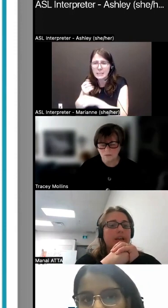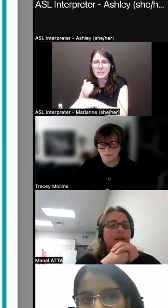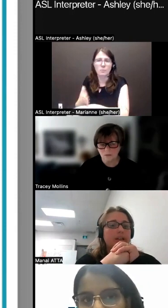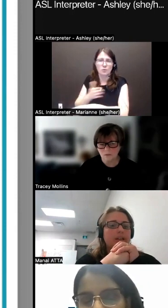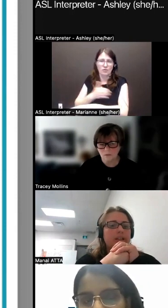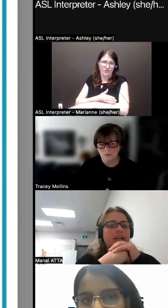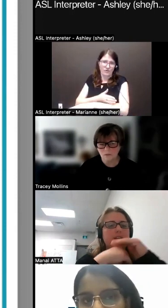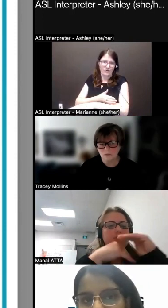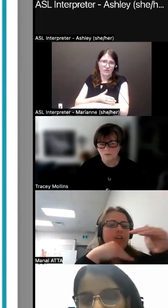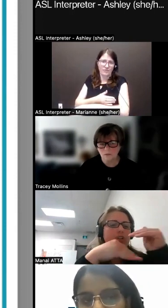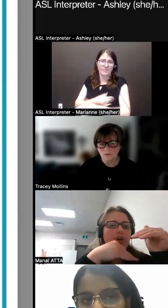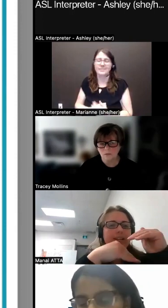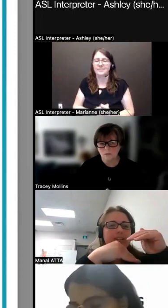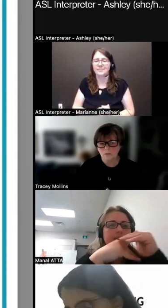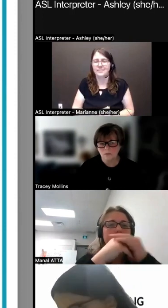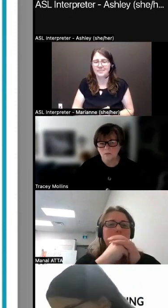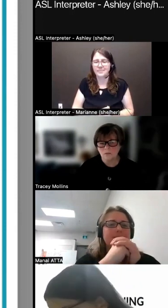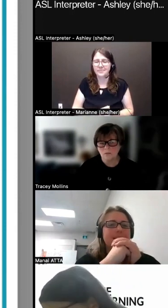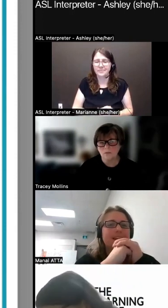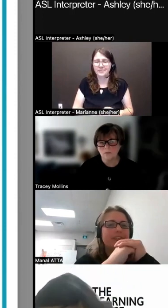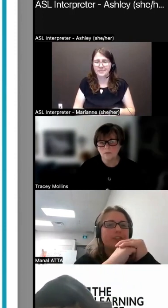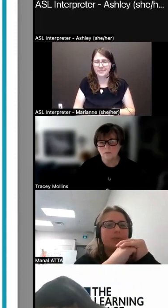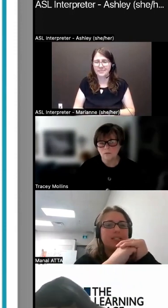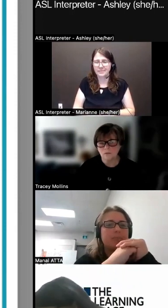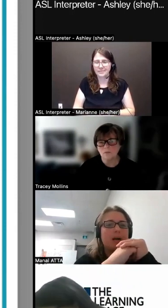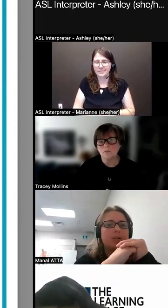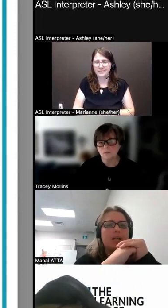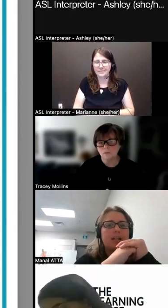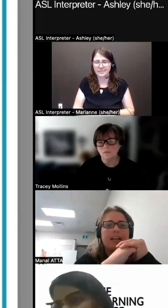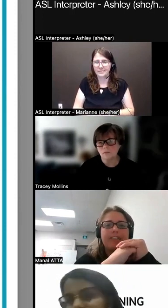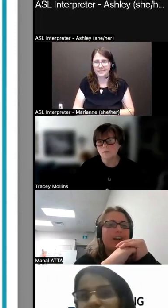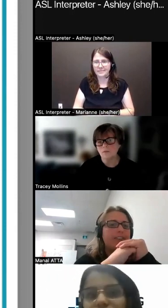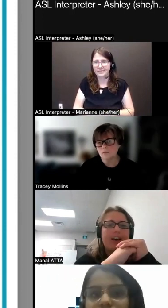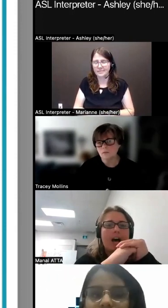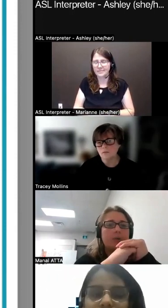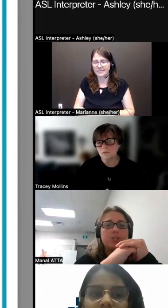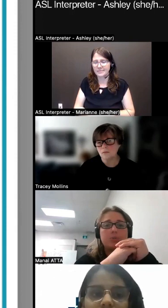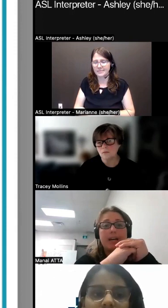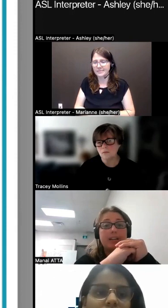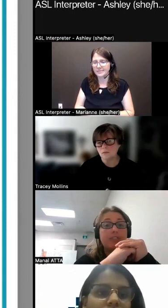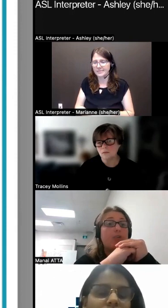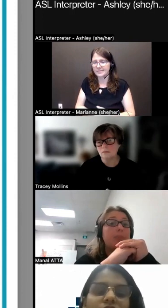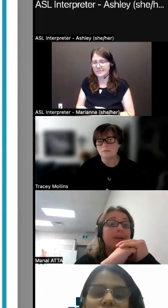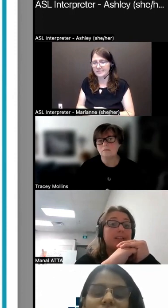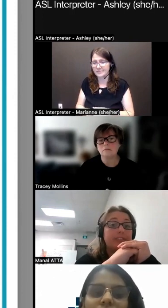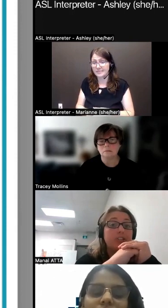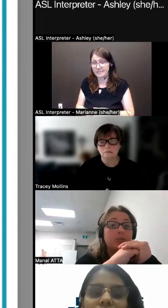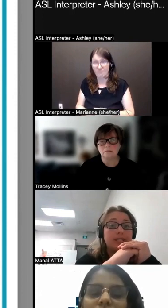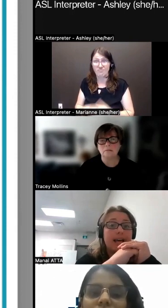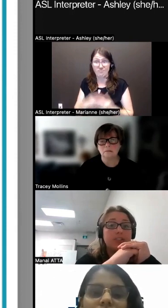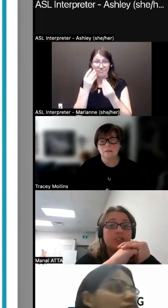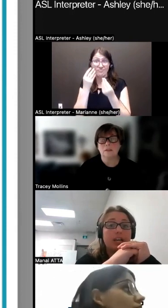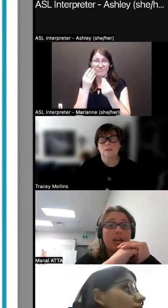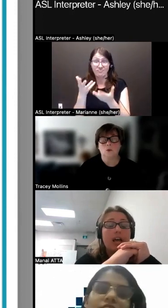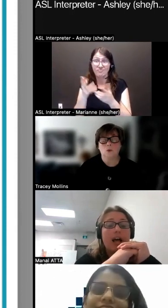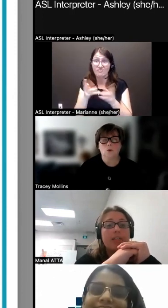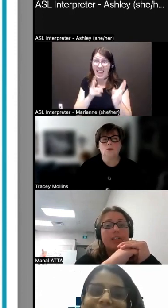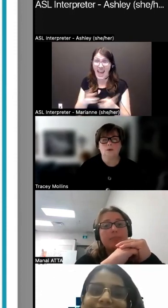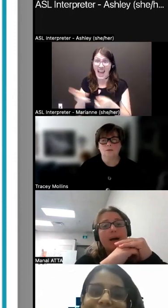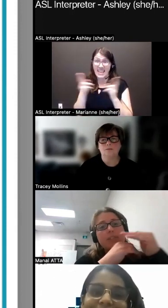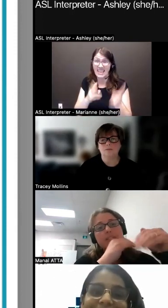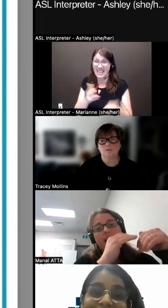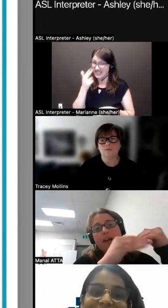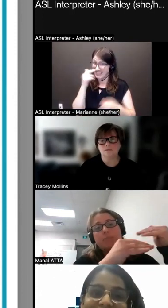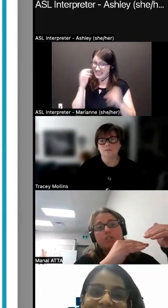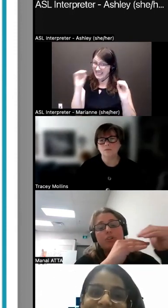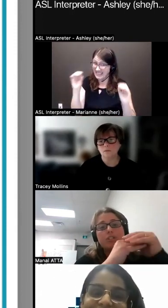YouTube, video editing, it was taking from us about 5 hours to edit 4-minute videos actually. And then